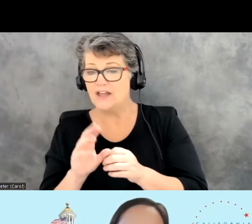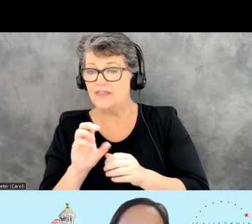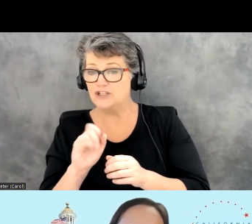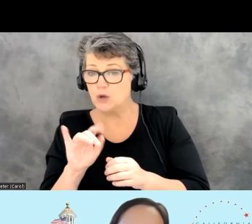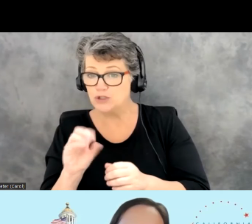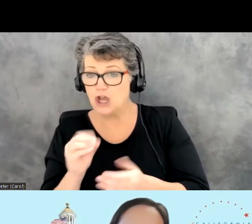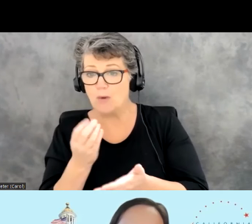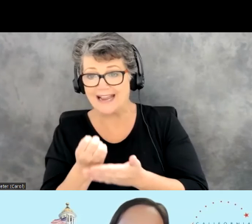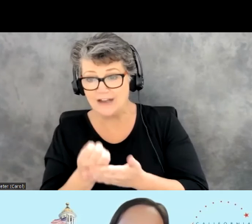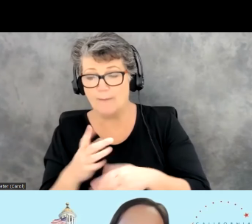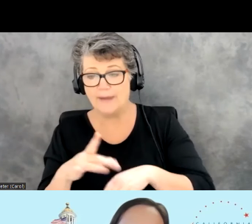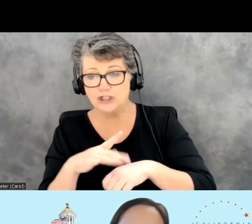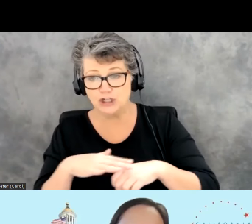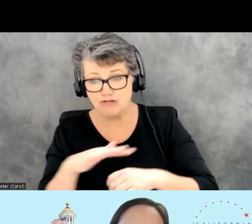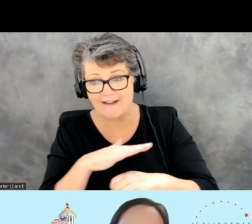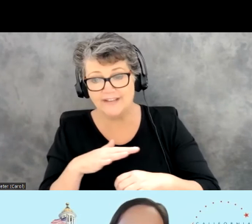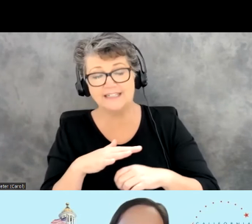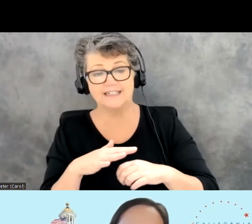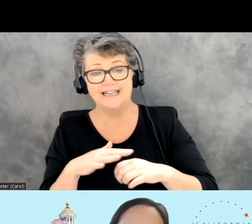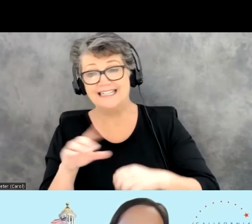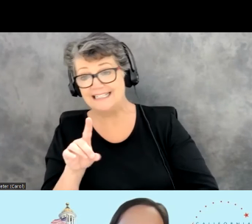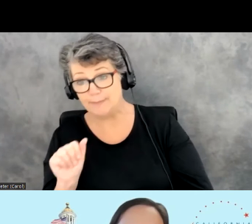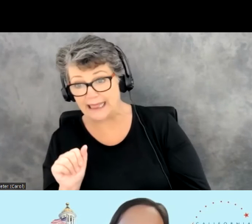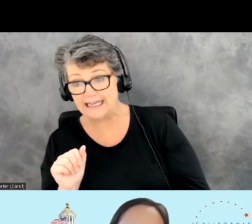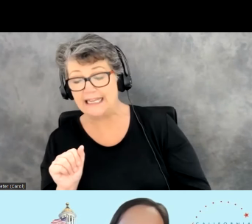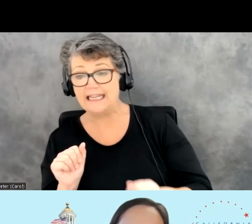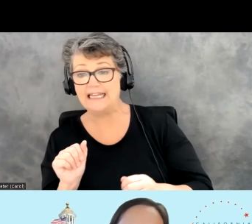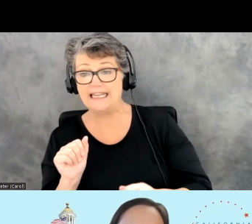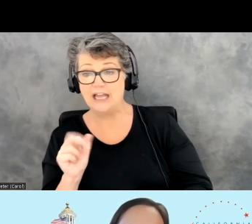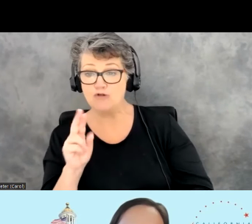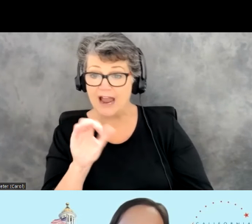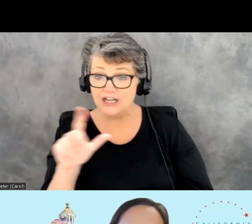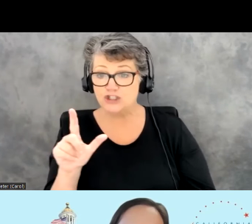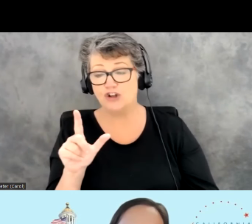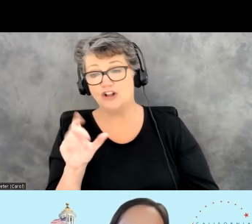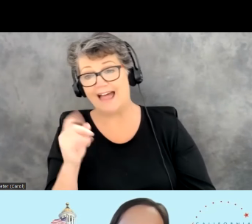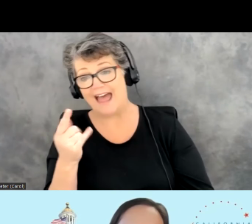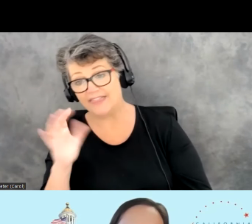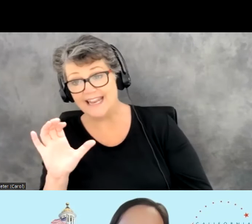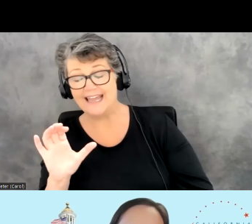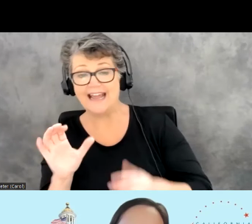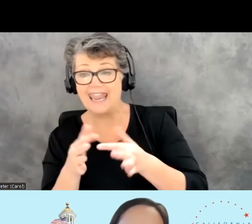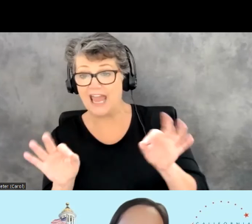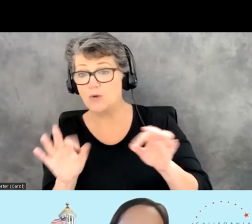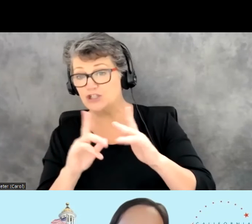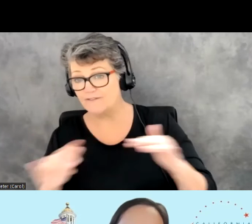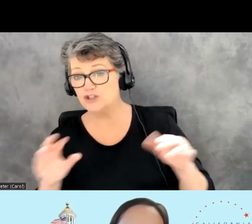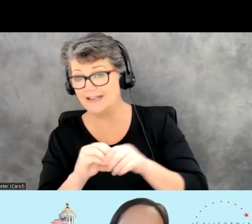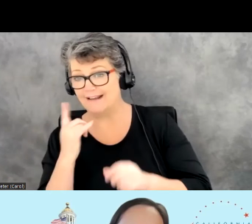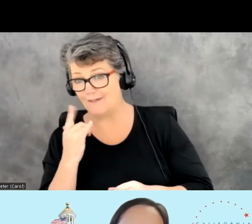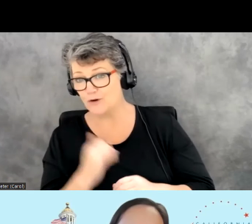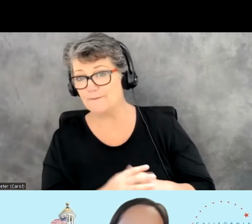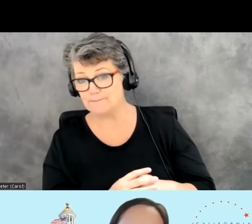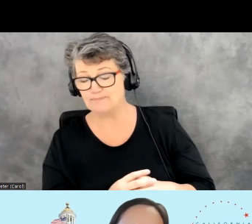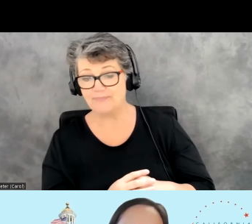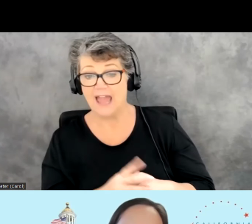socioeconomic, the geographic, the disability, the racial, the ethnic, and language diversity of California.